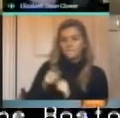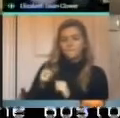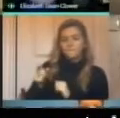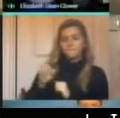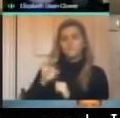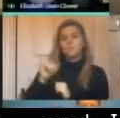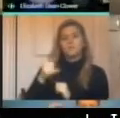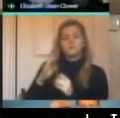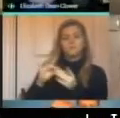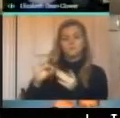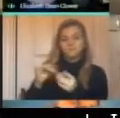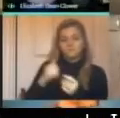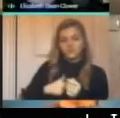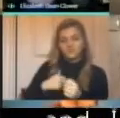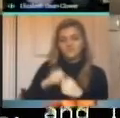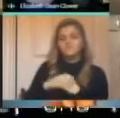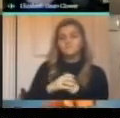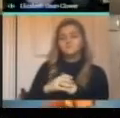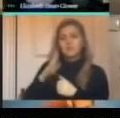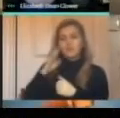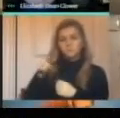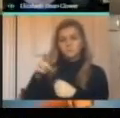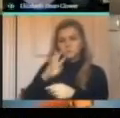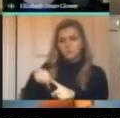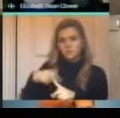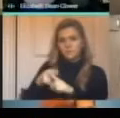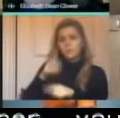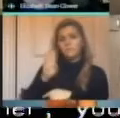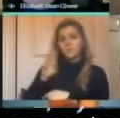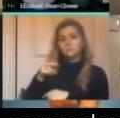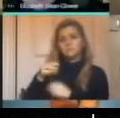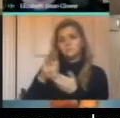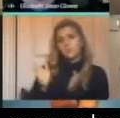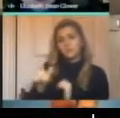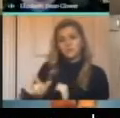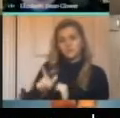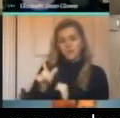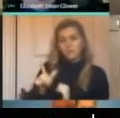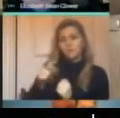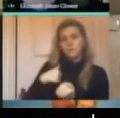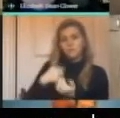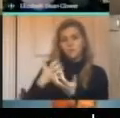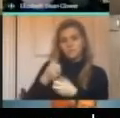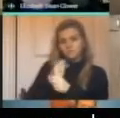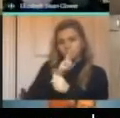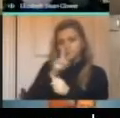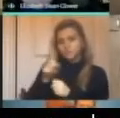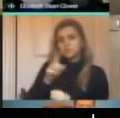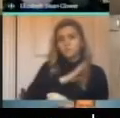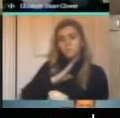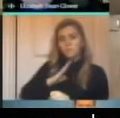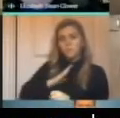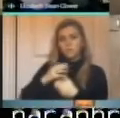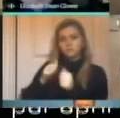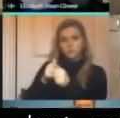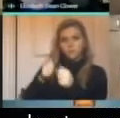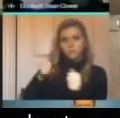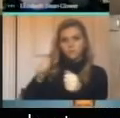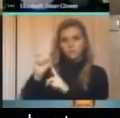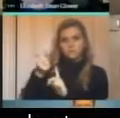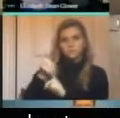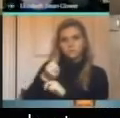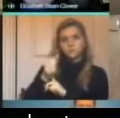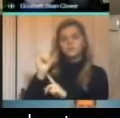would run it by them, or what did the architects think, but I think our advocacy needs to